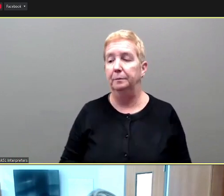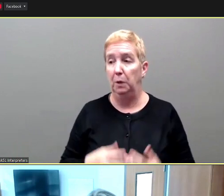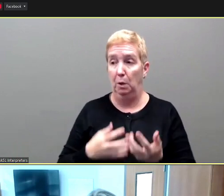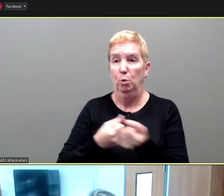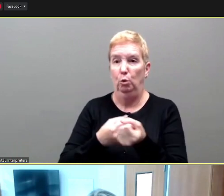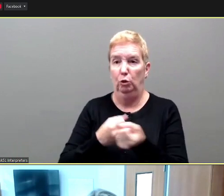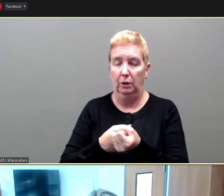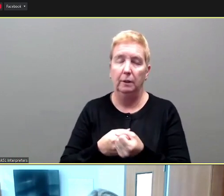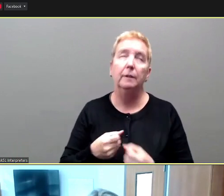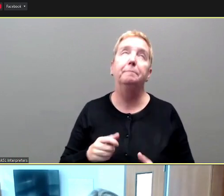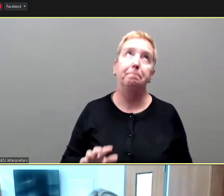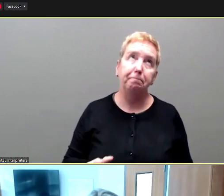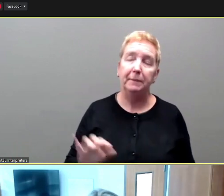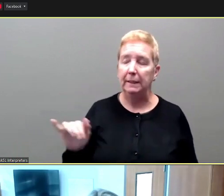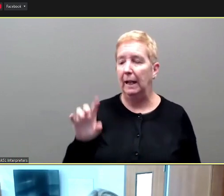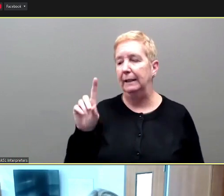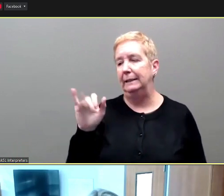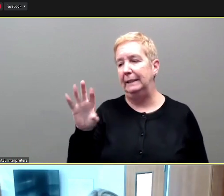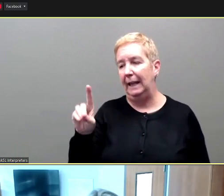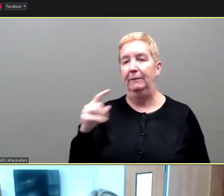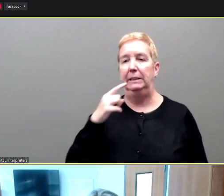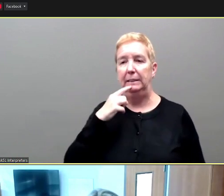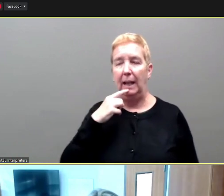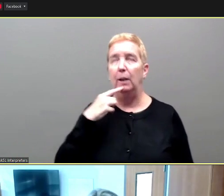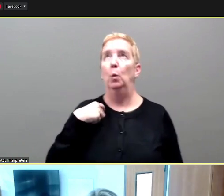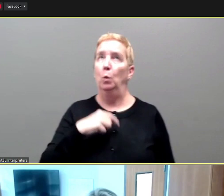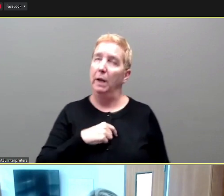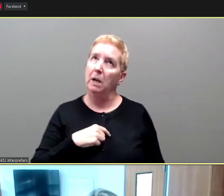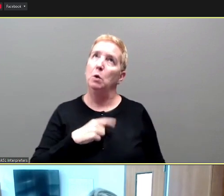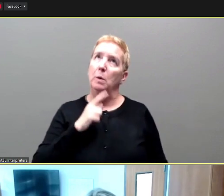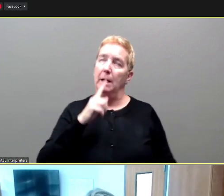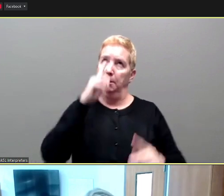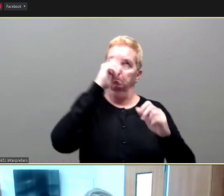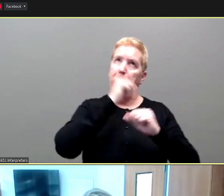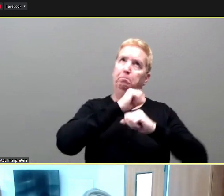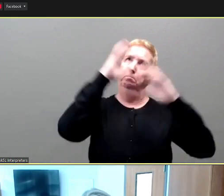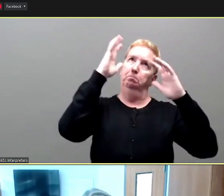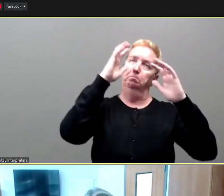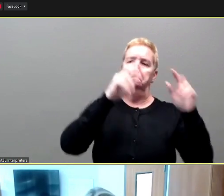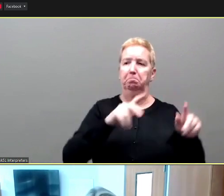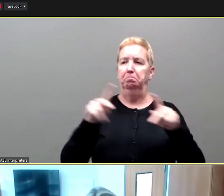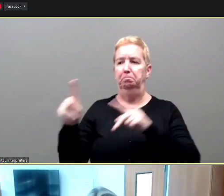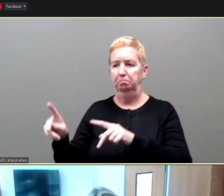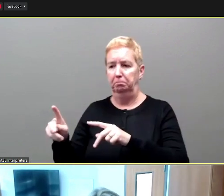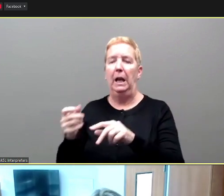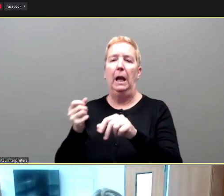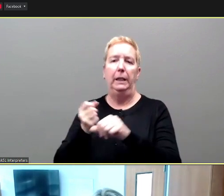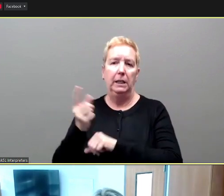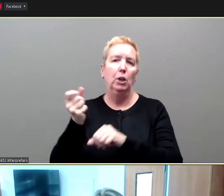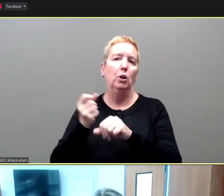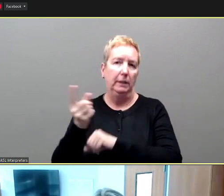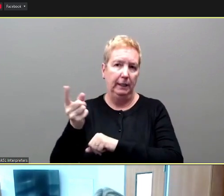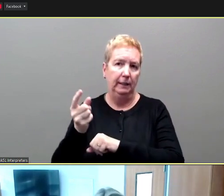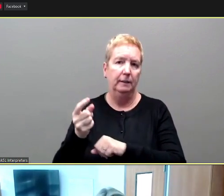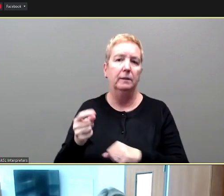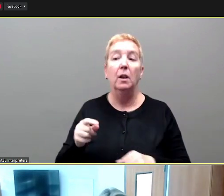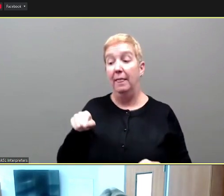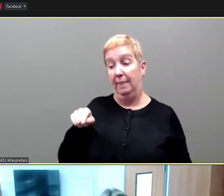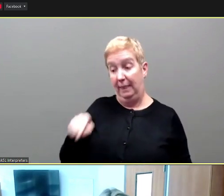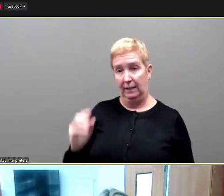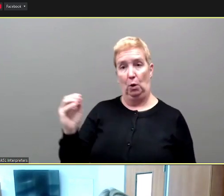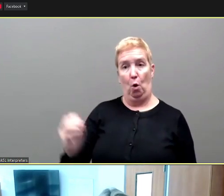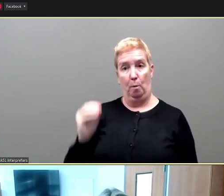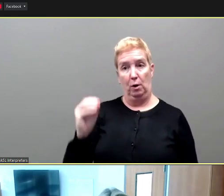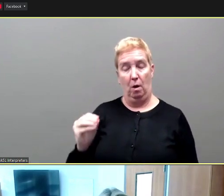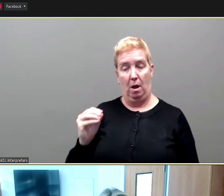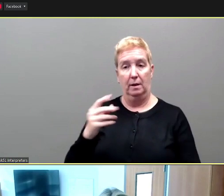like David just said, we're thinking about it as probably a yearly. This Omicron booster was specifically